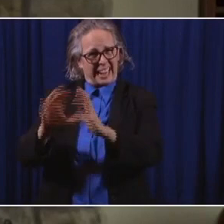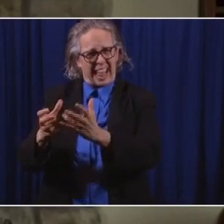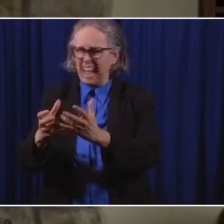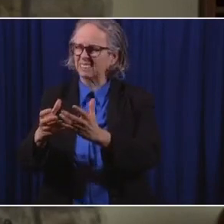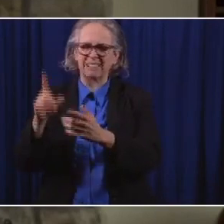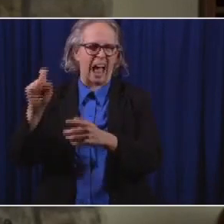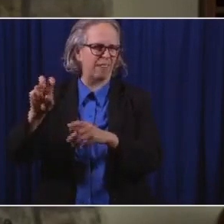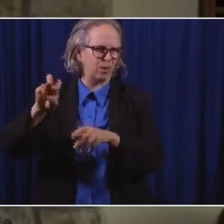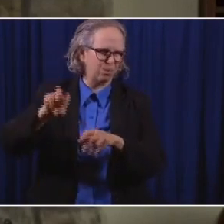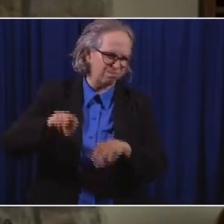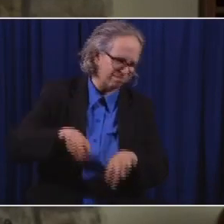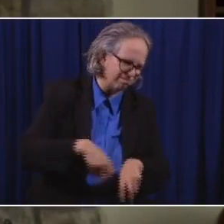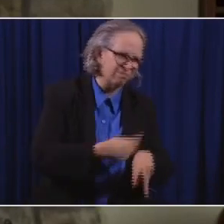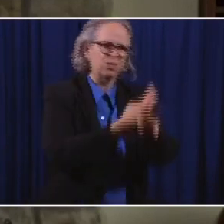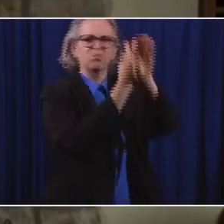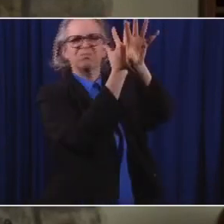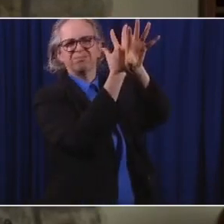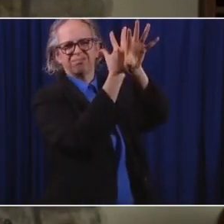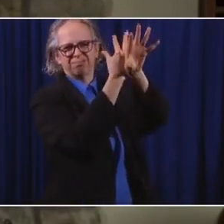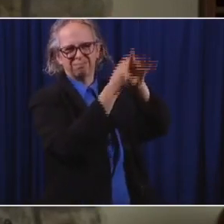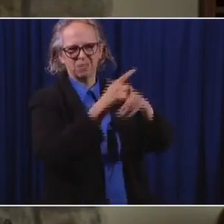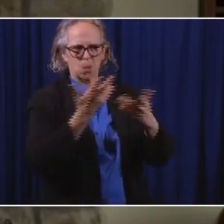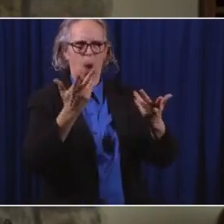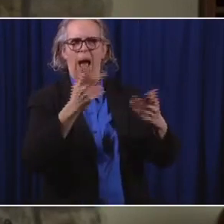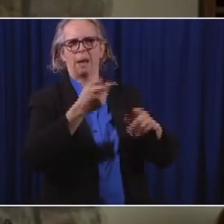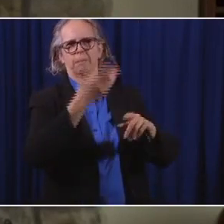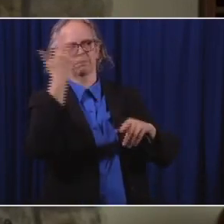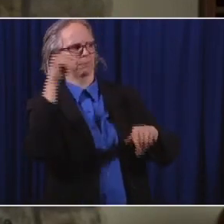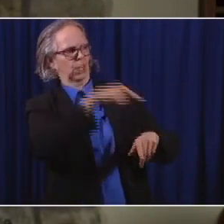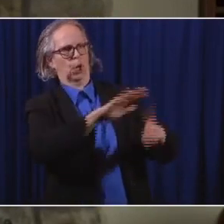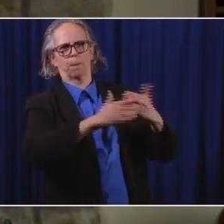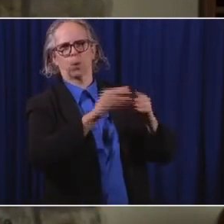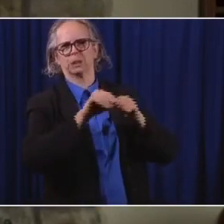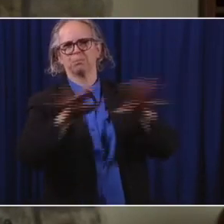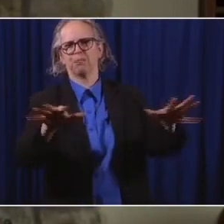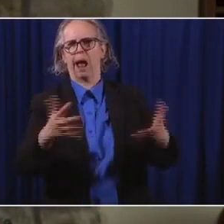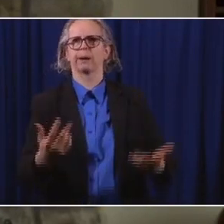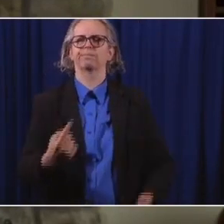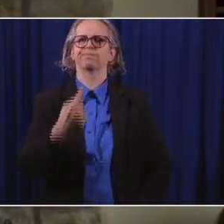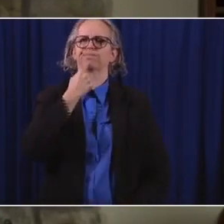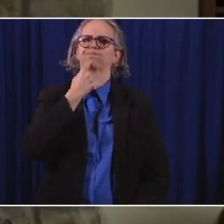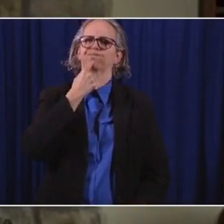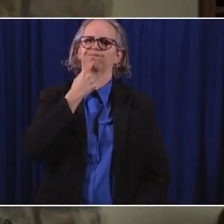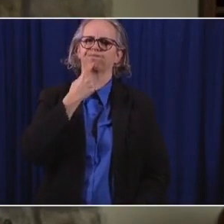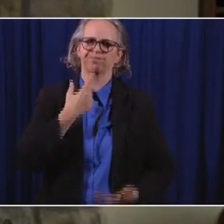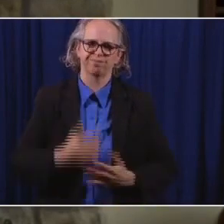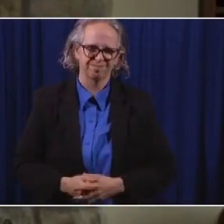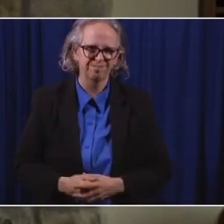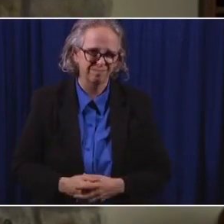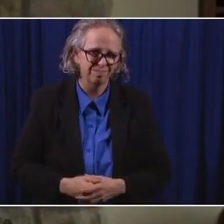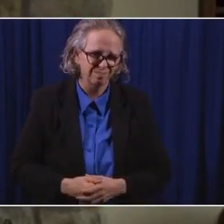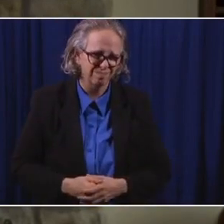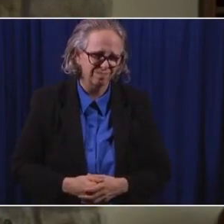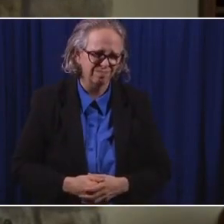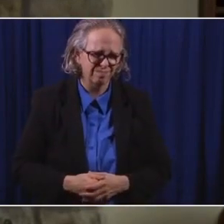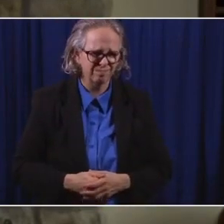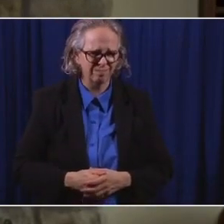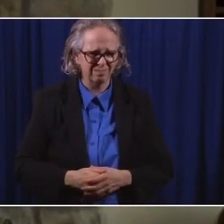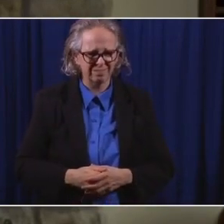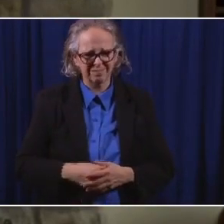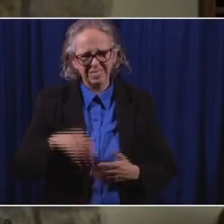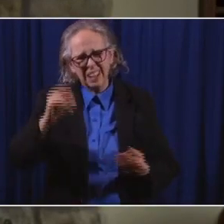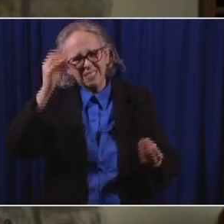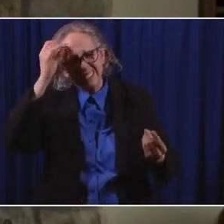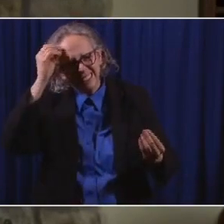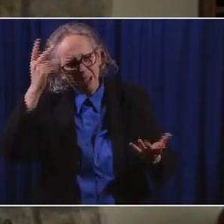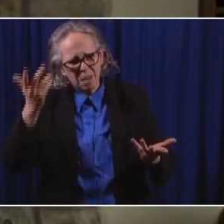an understanding, all of us understanding that the safety of my grandmother, a grandmother in a nursing home,